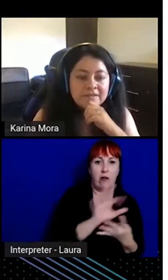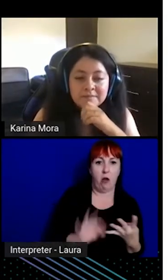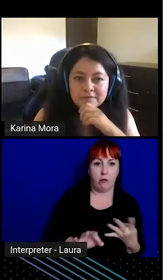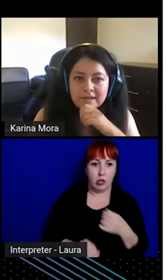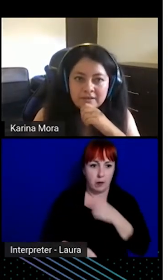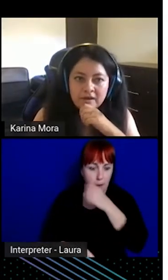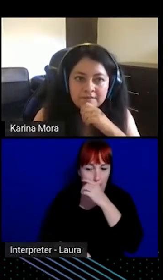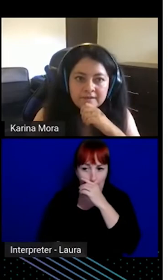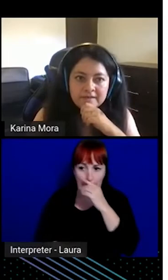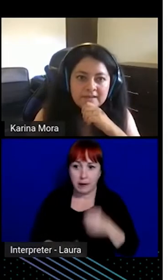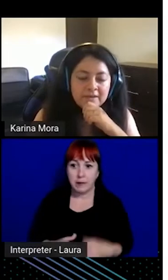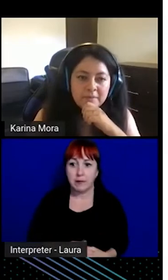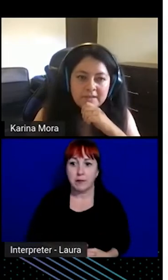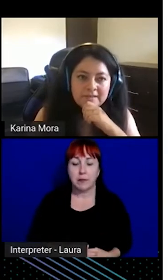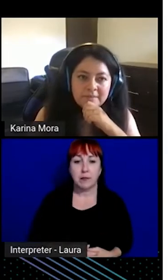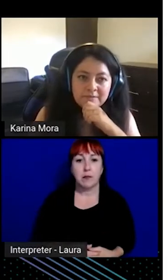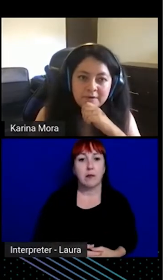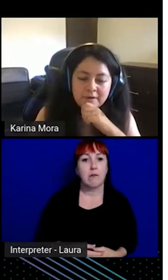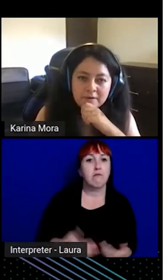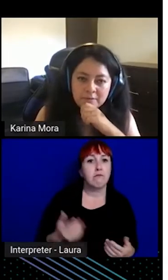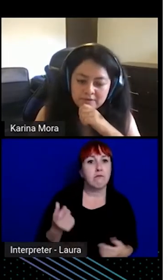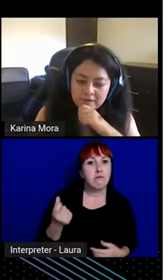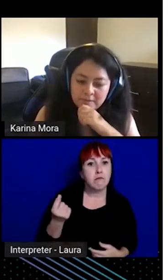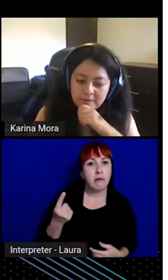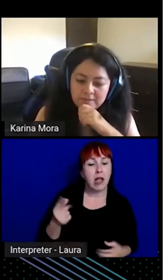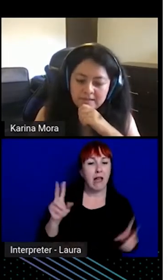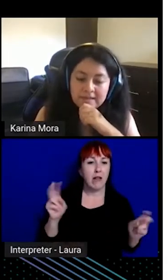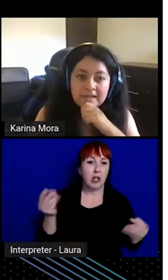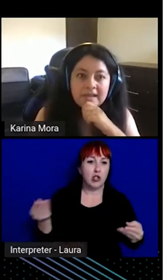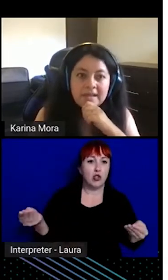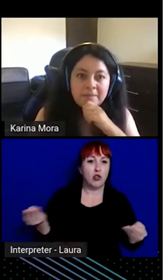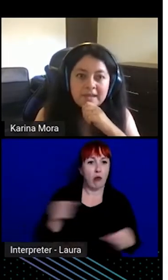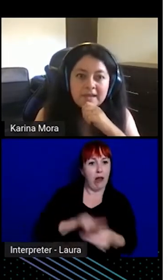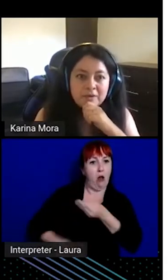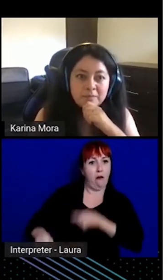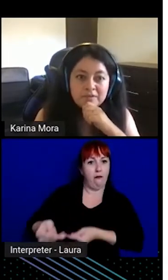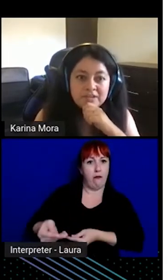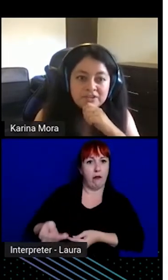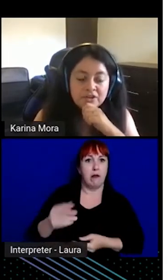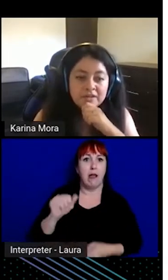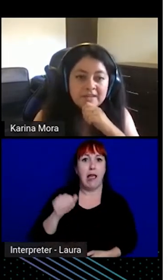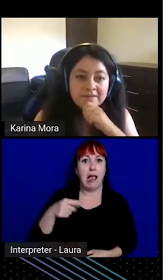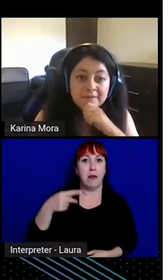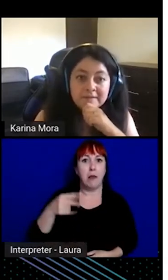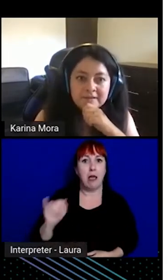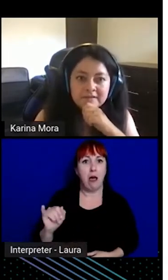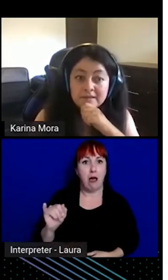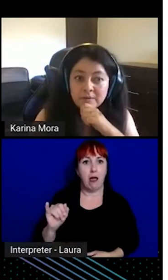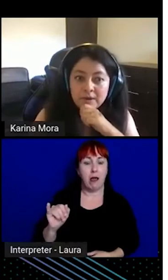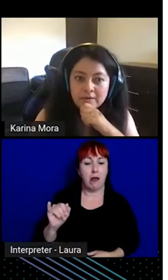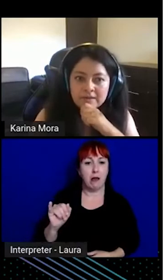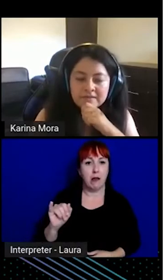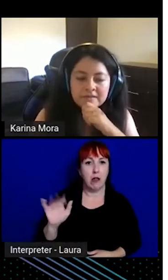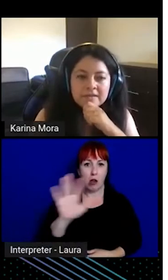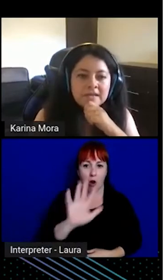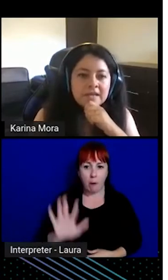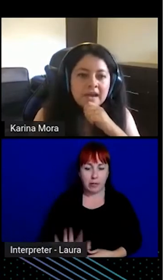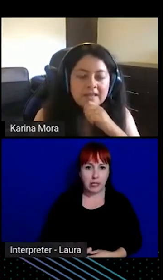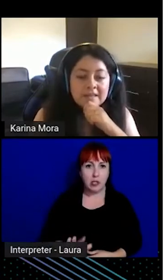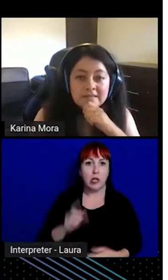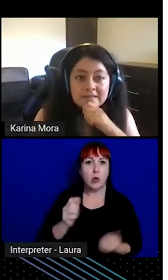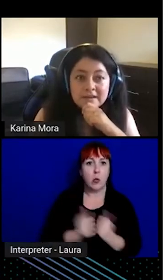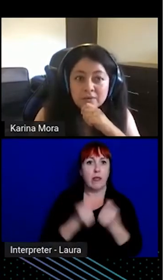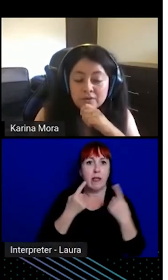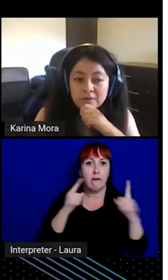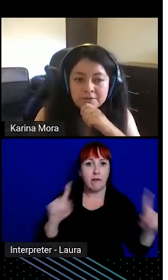In terms of trade-off, as I commented before, we talk about the API composition, inefficiency in queries,